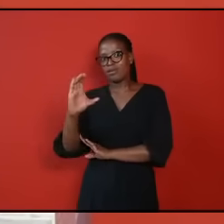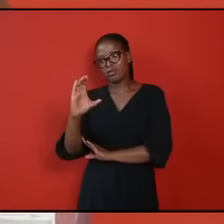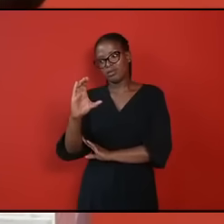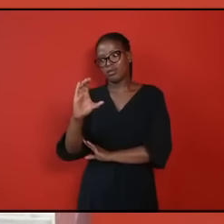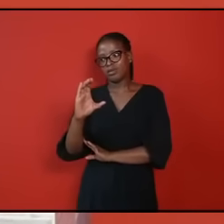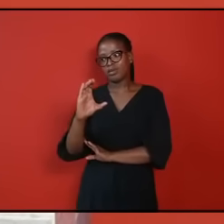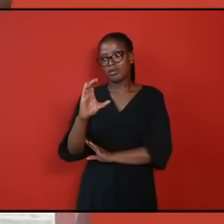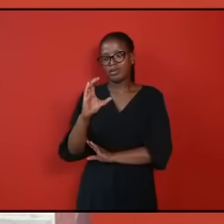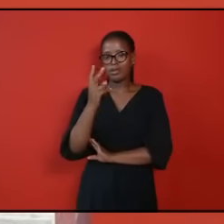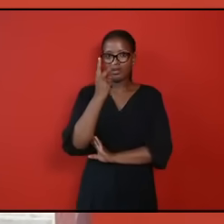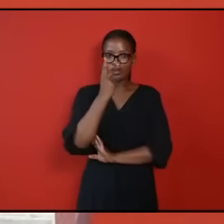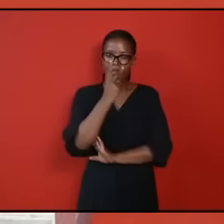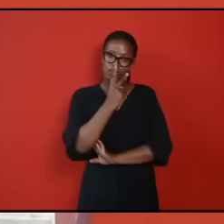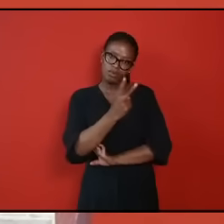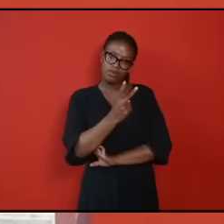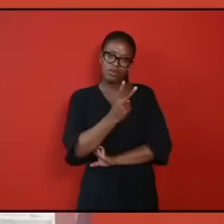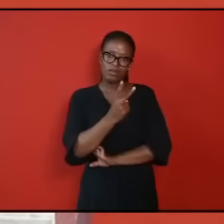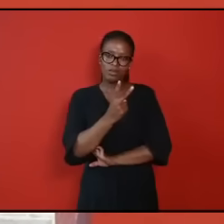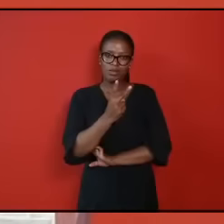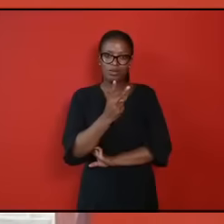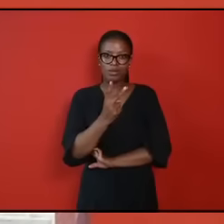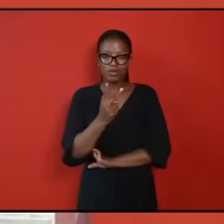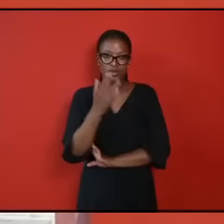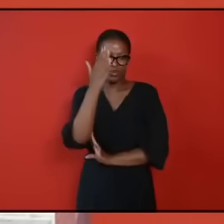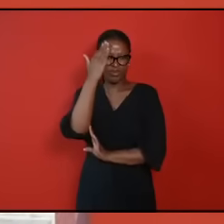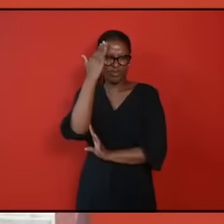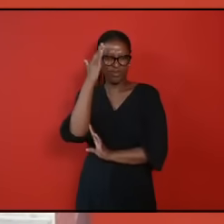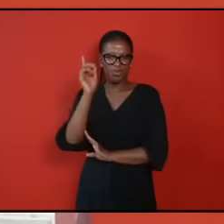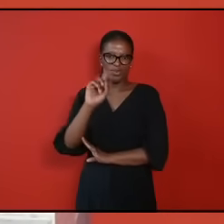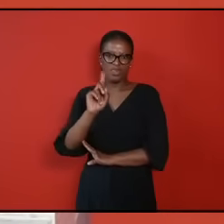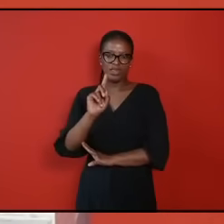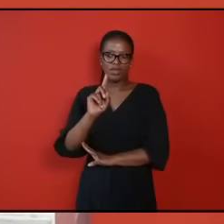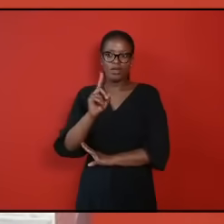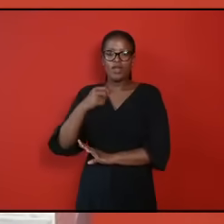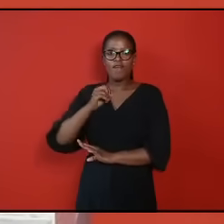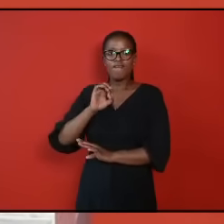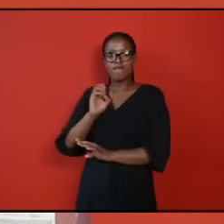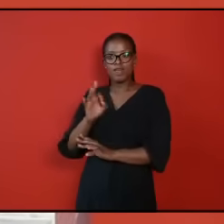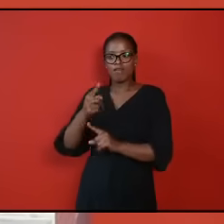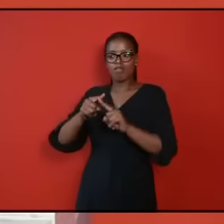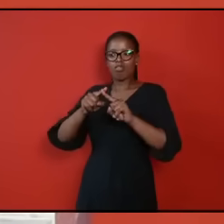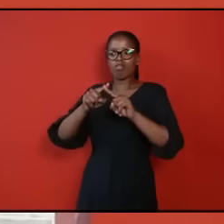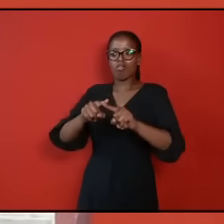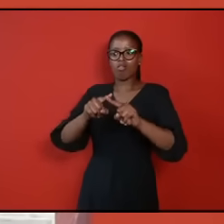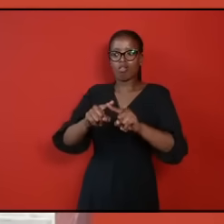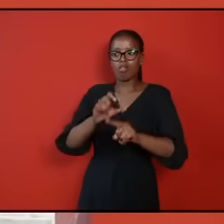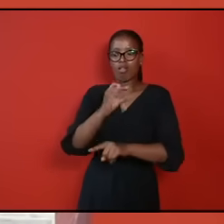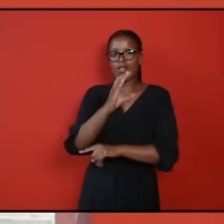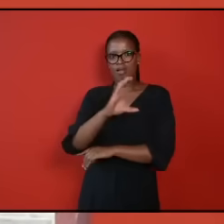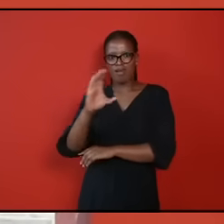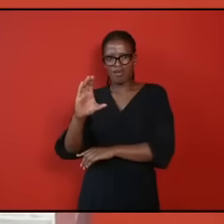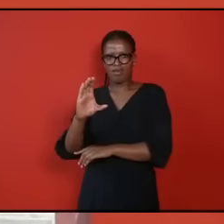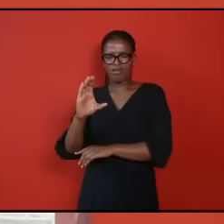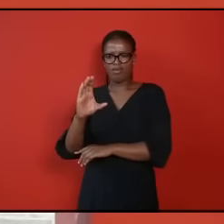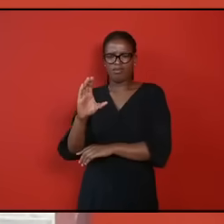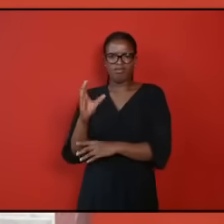think there's a crisis there, but, to rely on the IEC actually is suicidal.